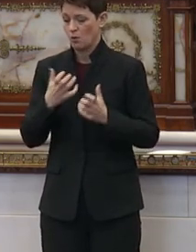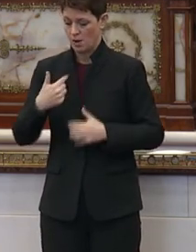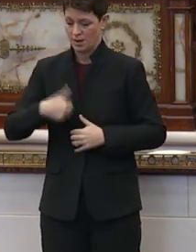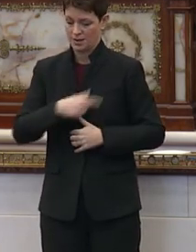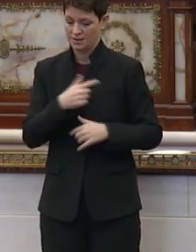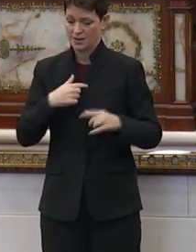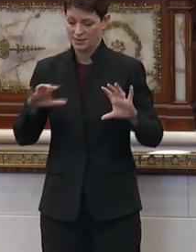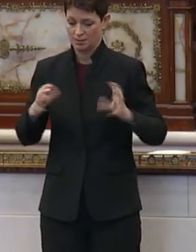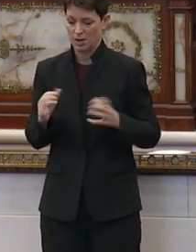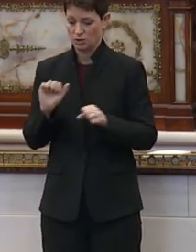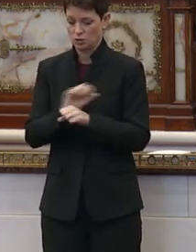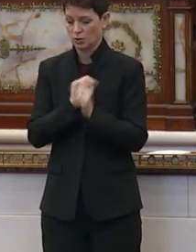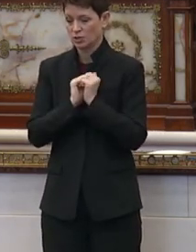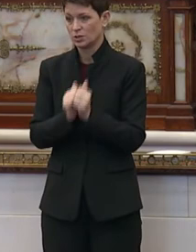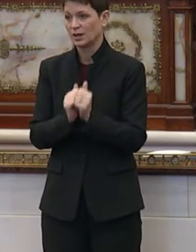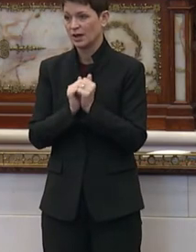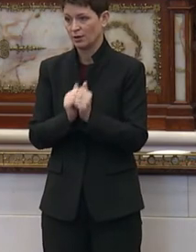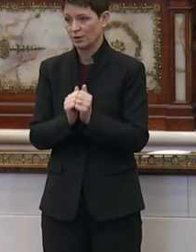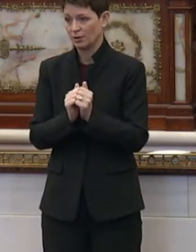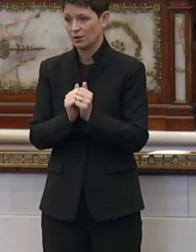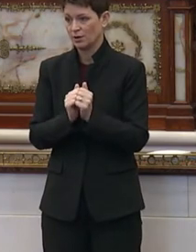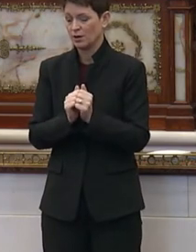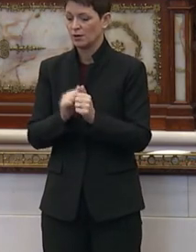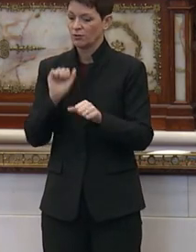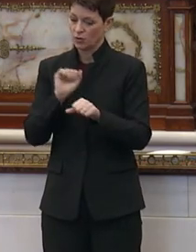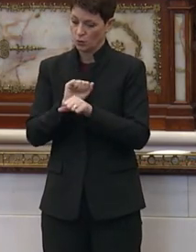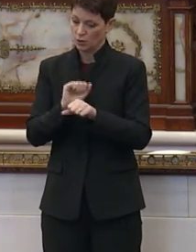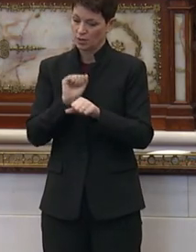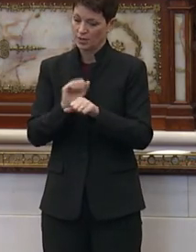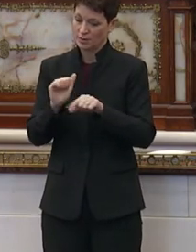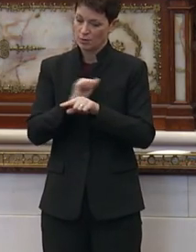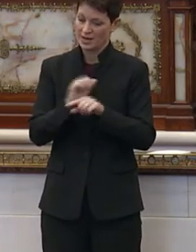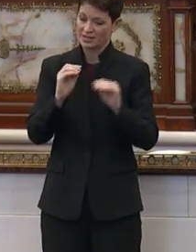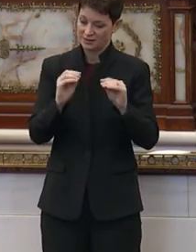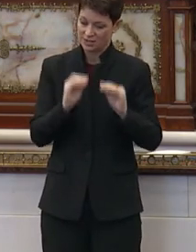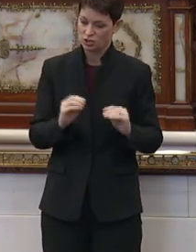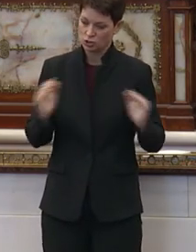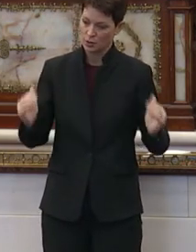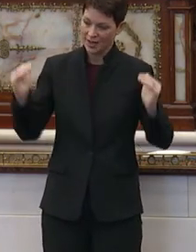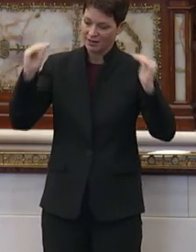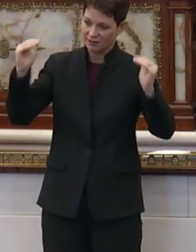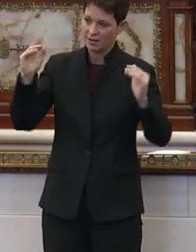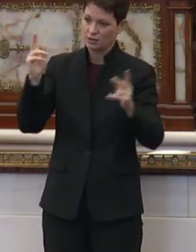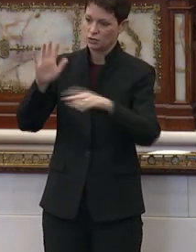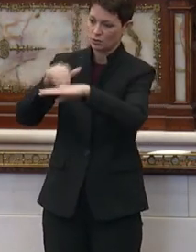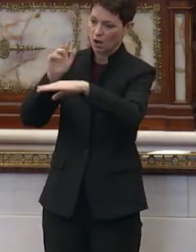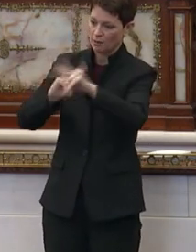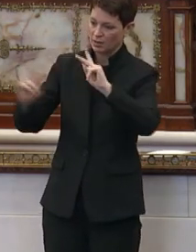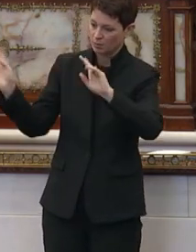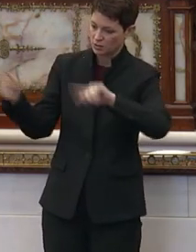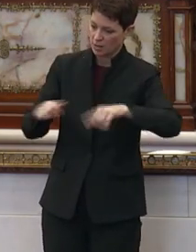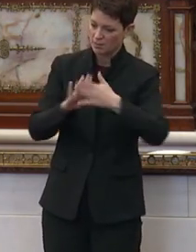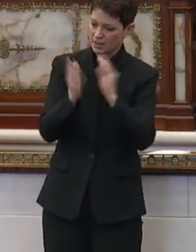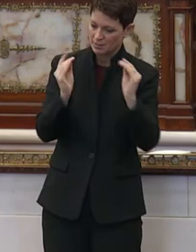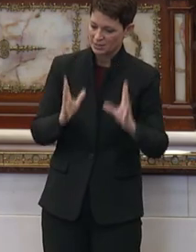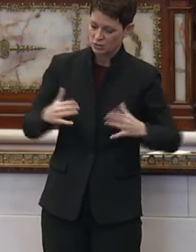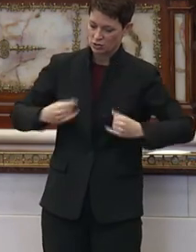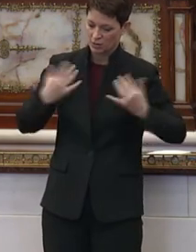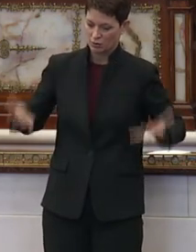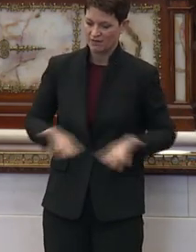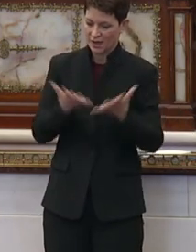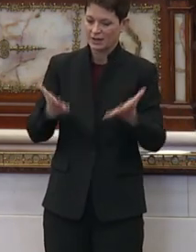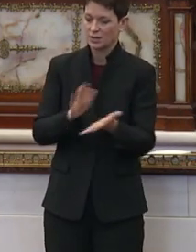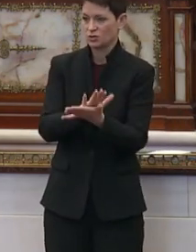as a body to work together to elevate the practice of teaching, to call people to this work, and to revitalize our